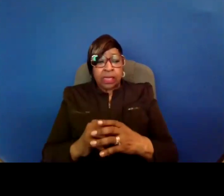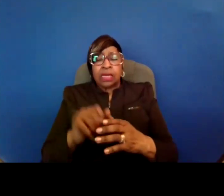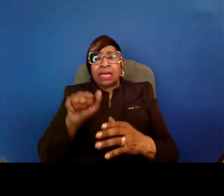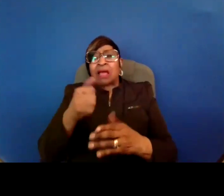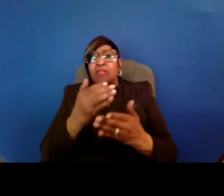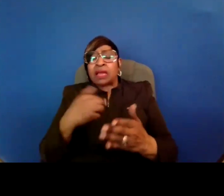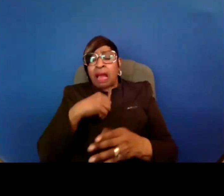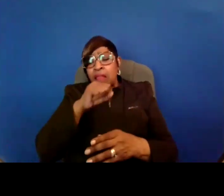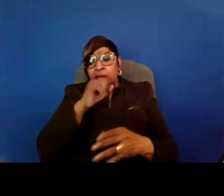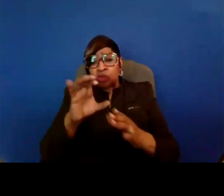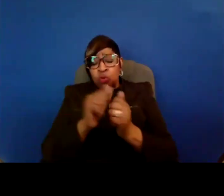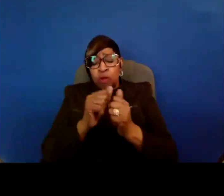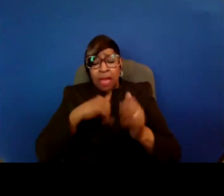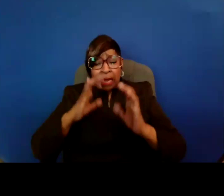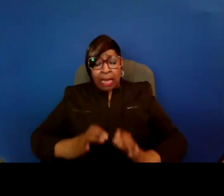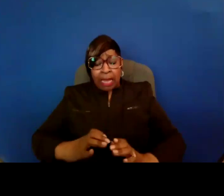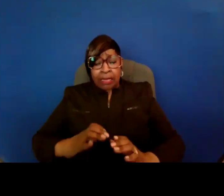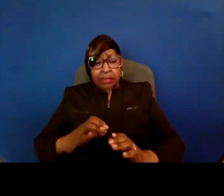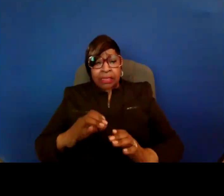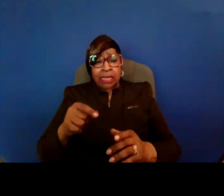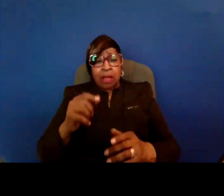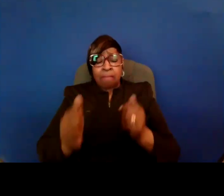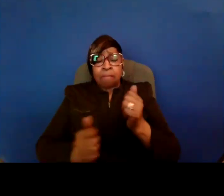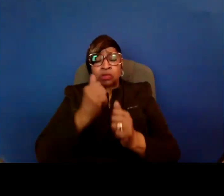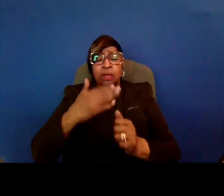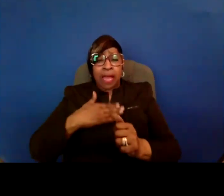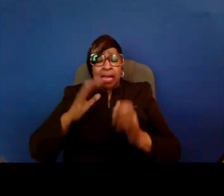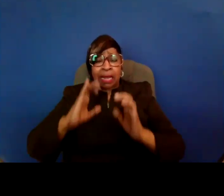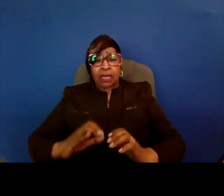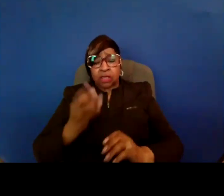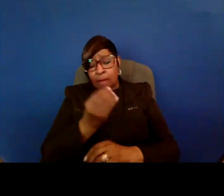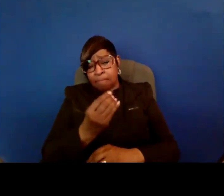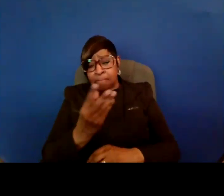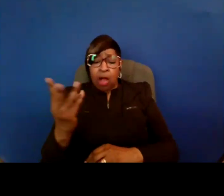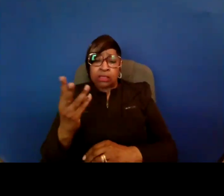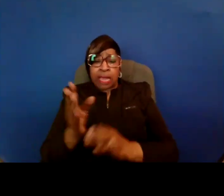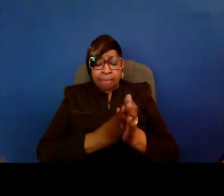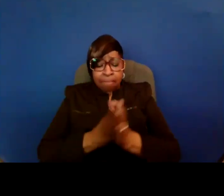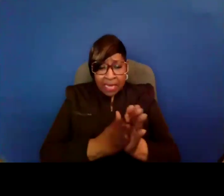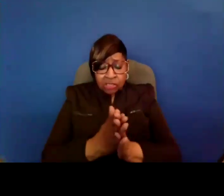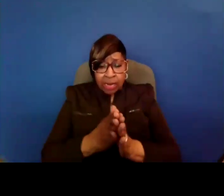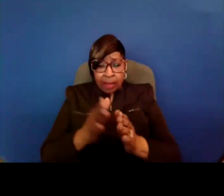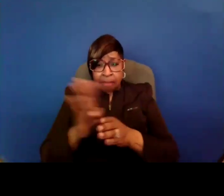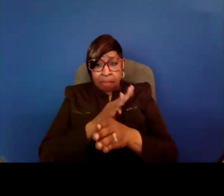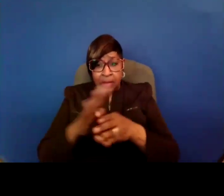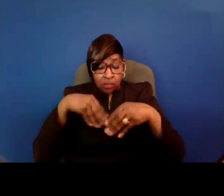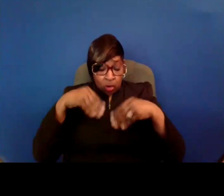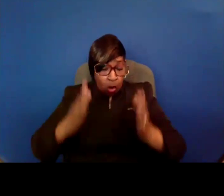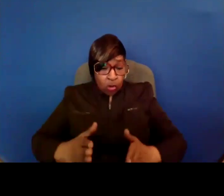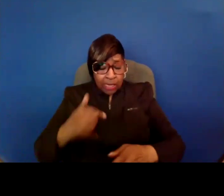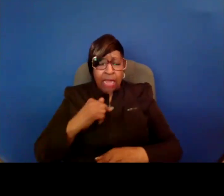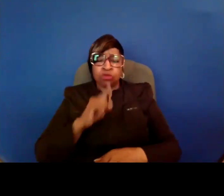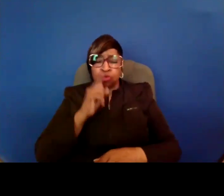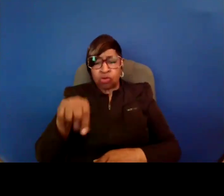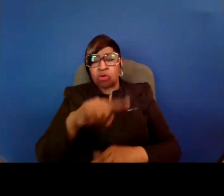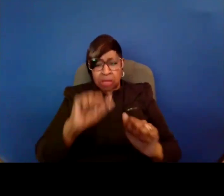of my clients are what I would say, multi-passionate entrepreneurs. I'm sure some of you can relate